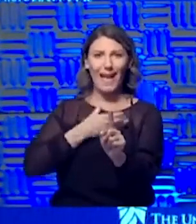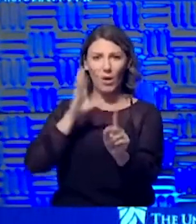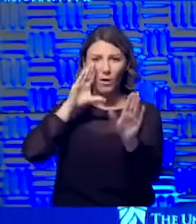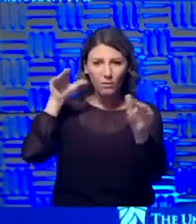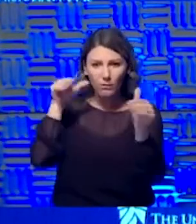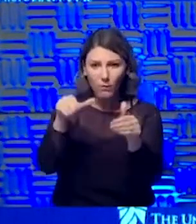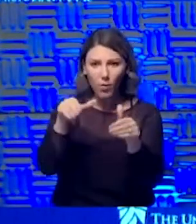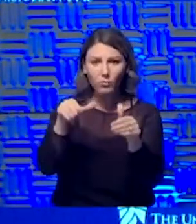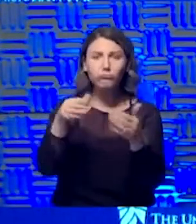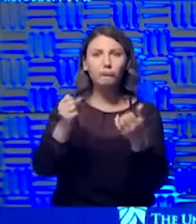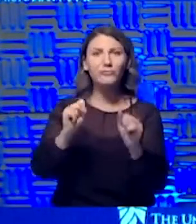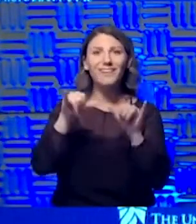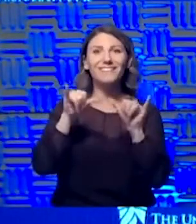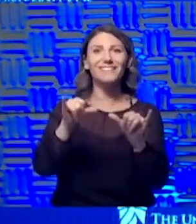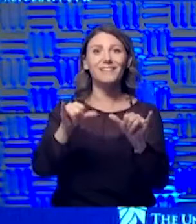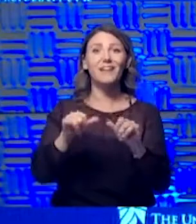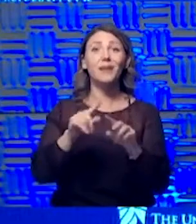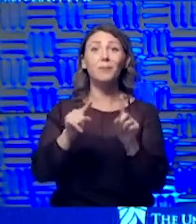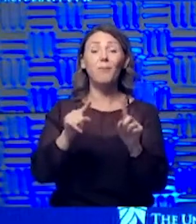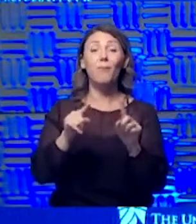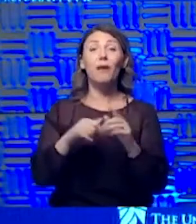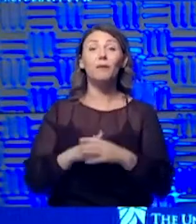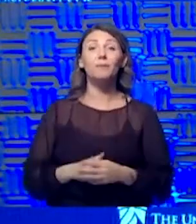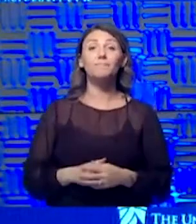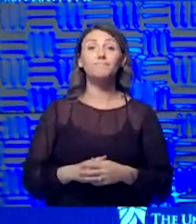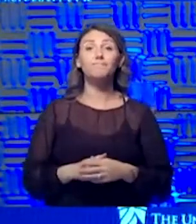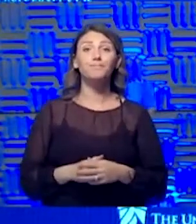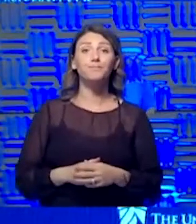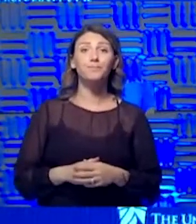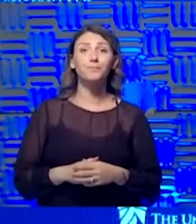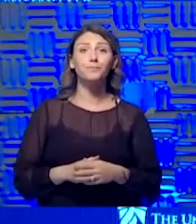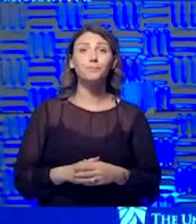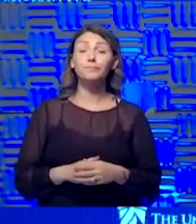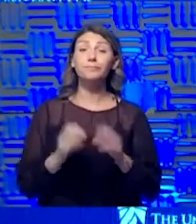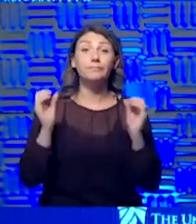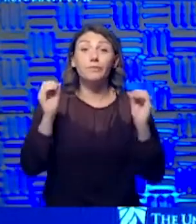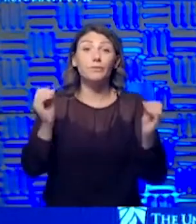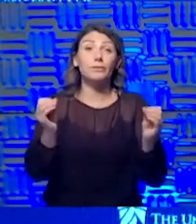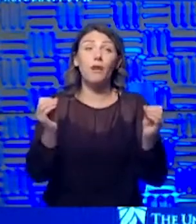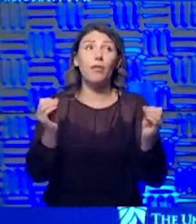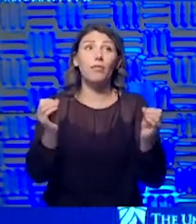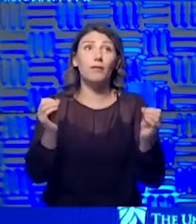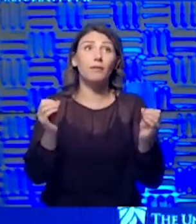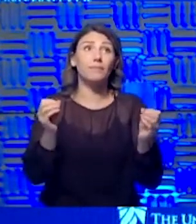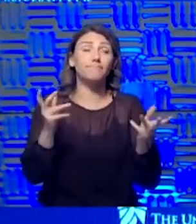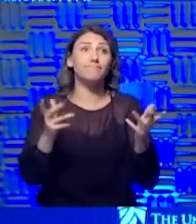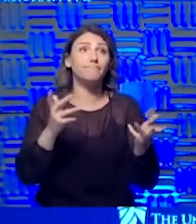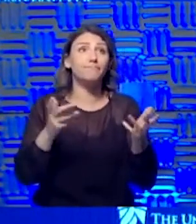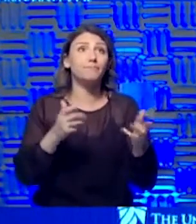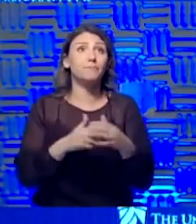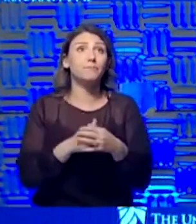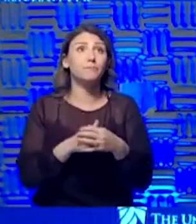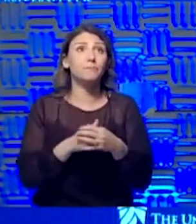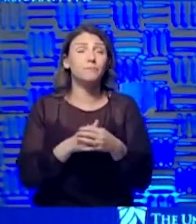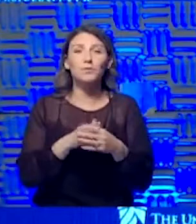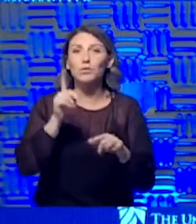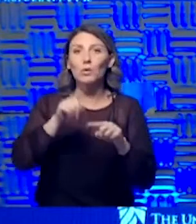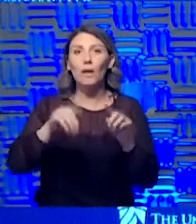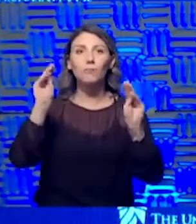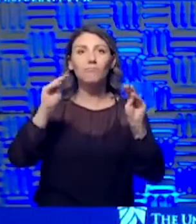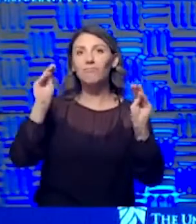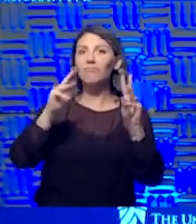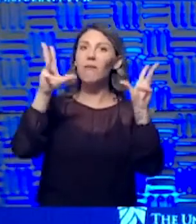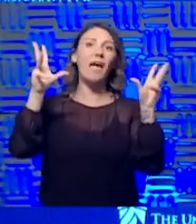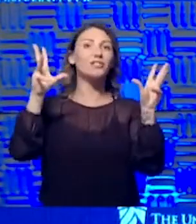But you know, there's nothing short of a magic wand that's going to make